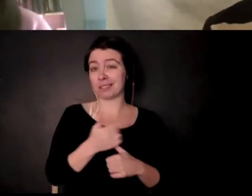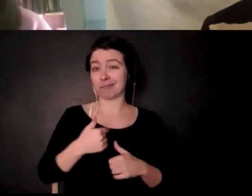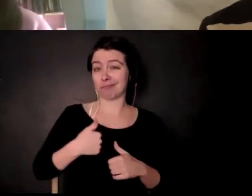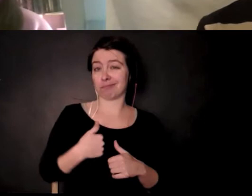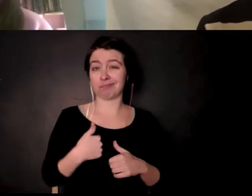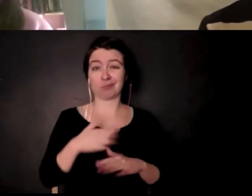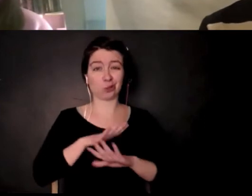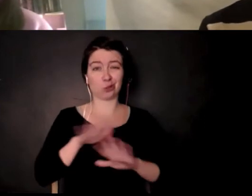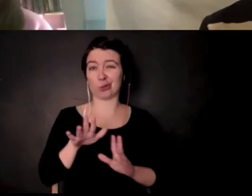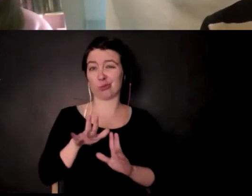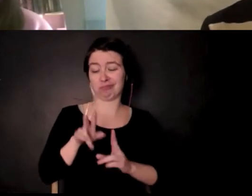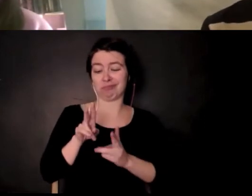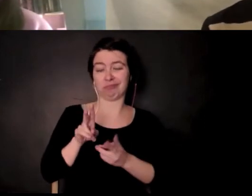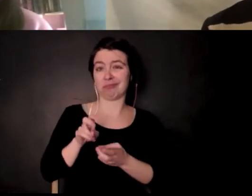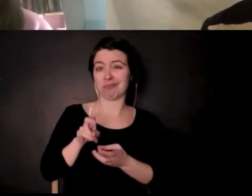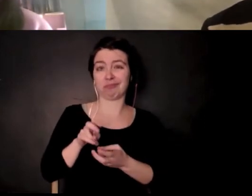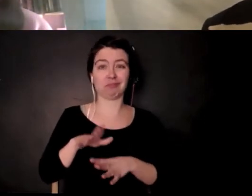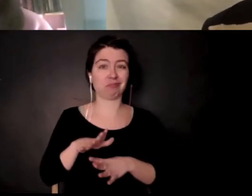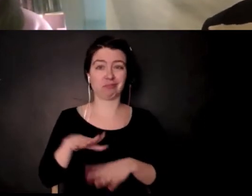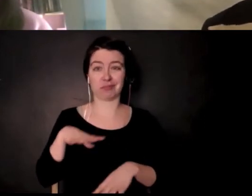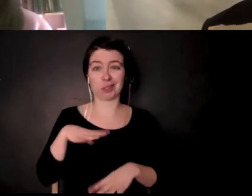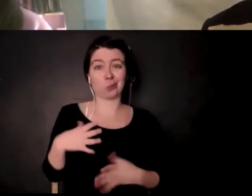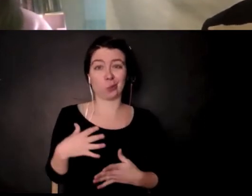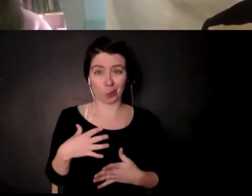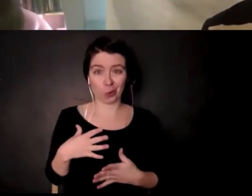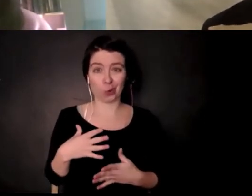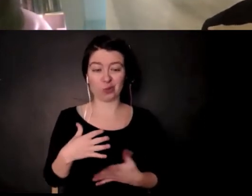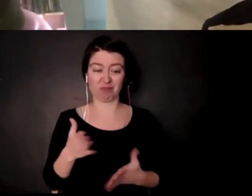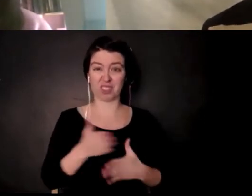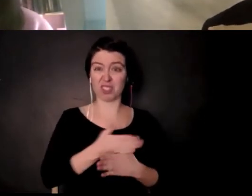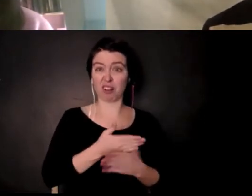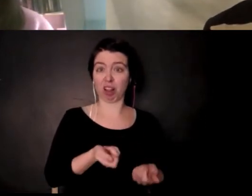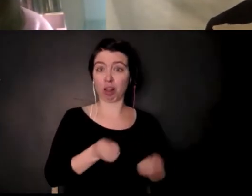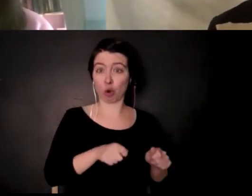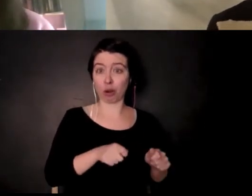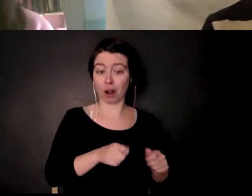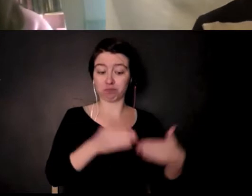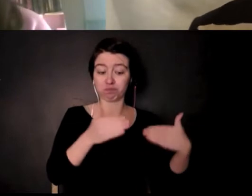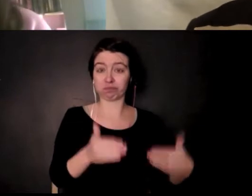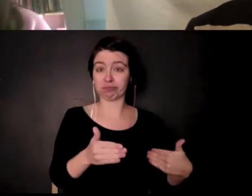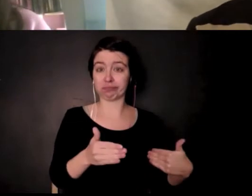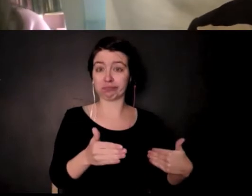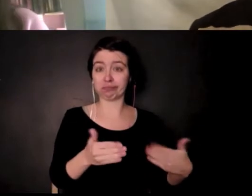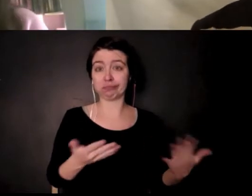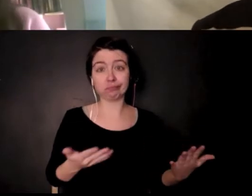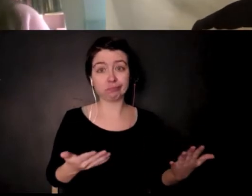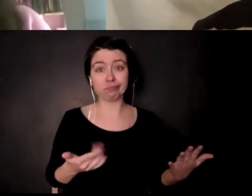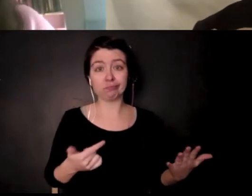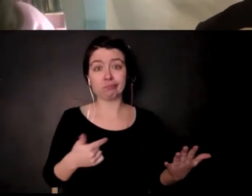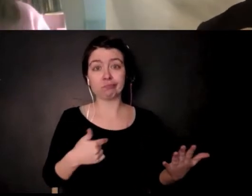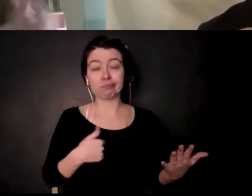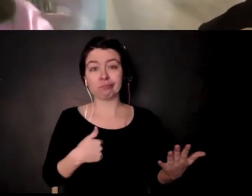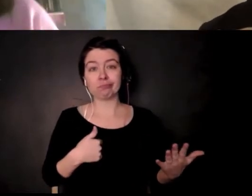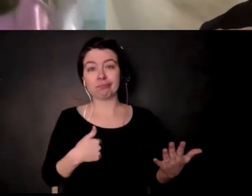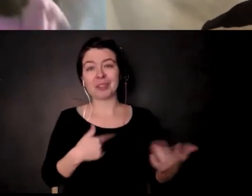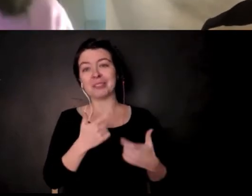I think at the beginning of the lockdown period, I was trying to do like